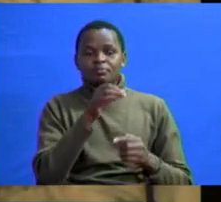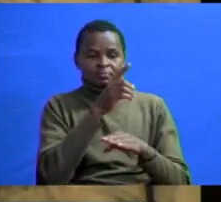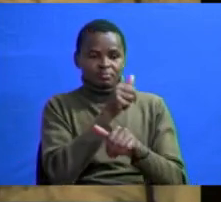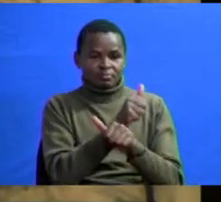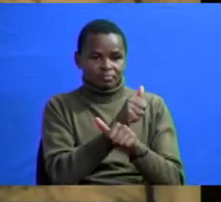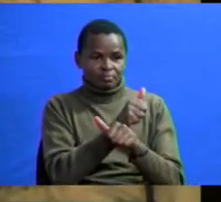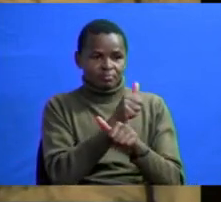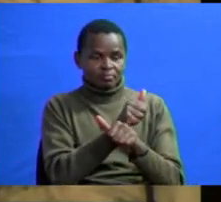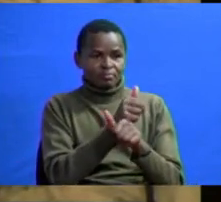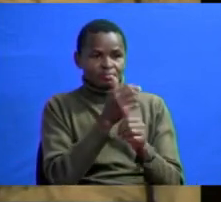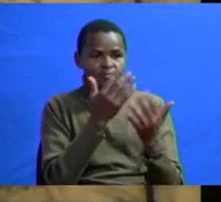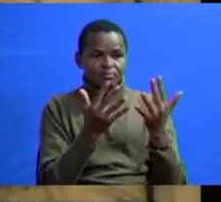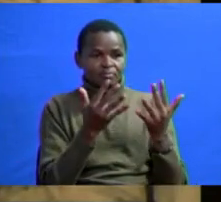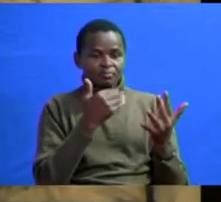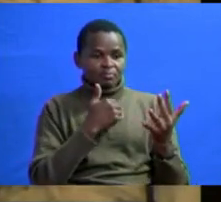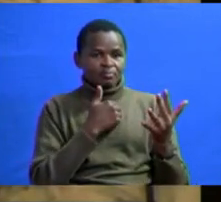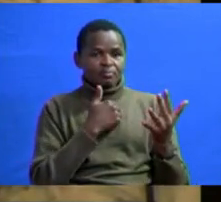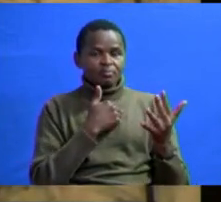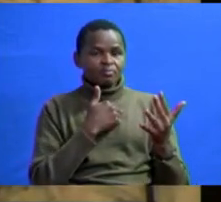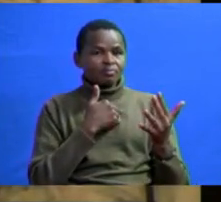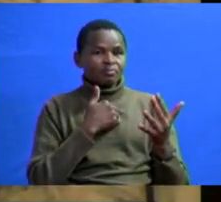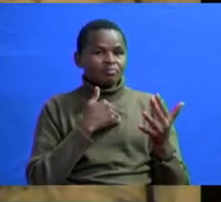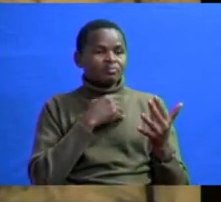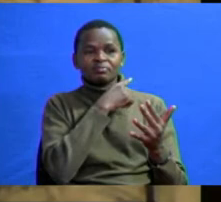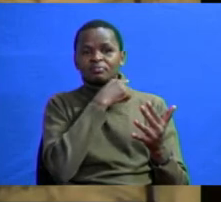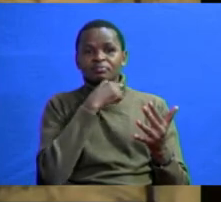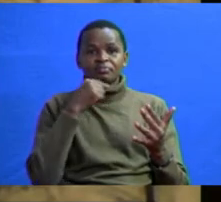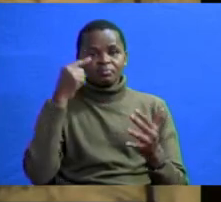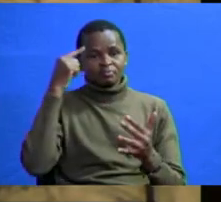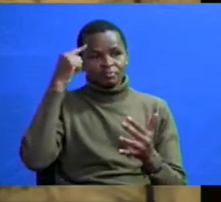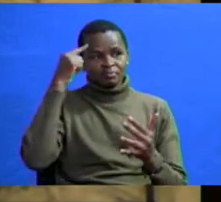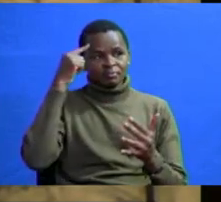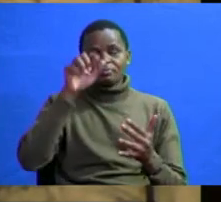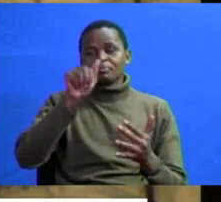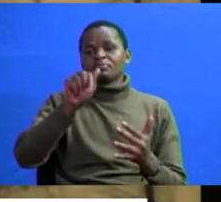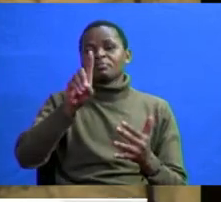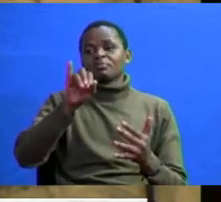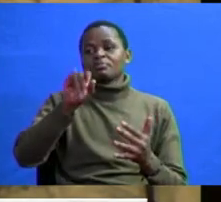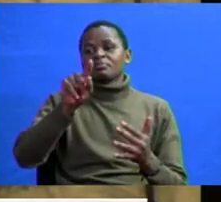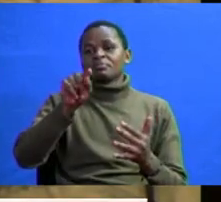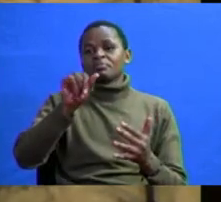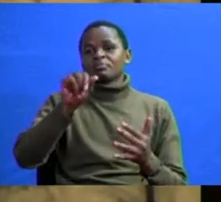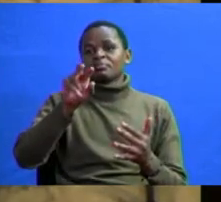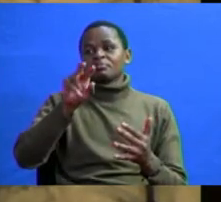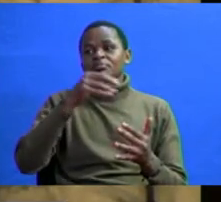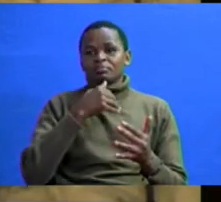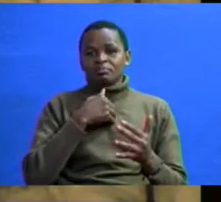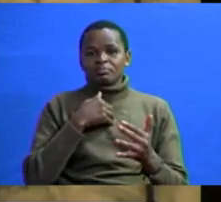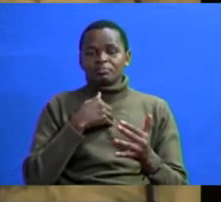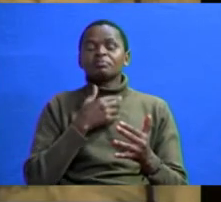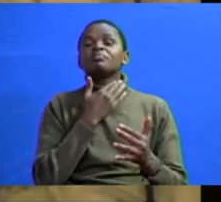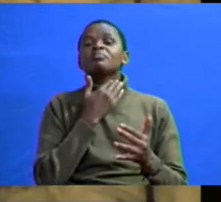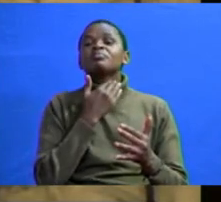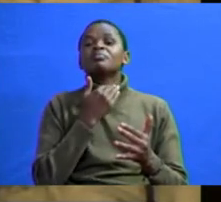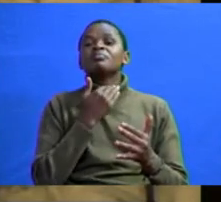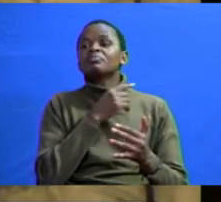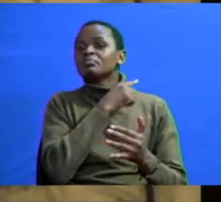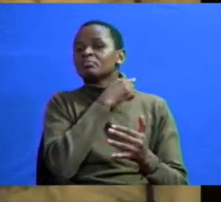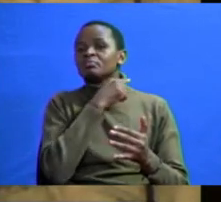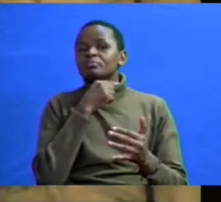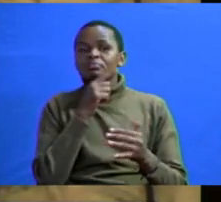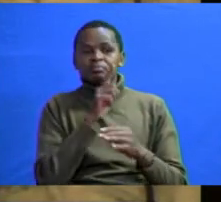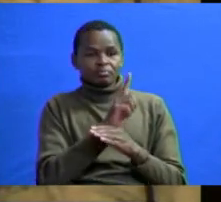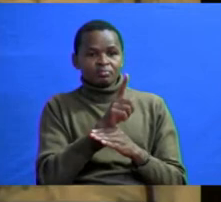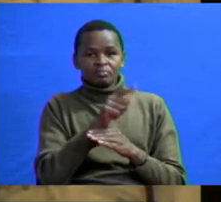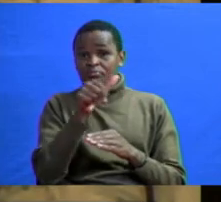that probably you're having suicidal thoughts, ideation, or you've even attempted suicide, or you're threatening